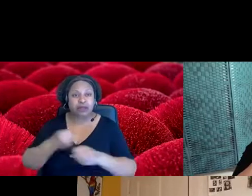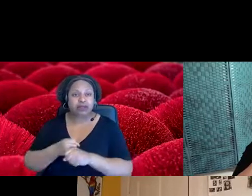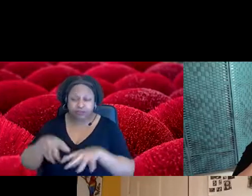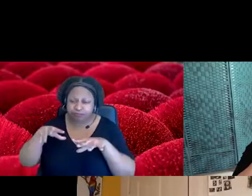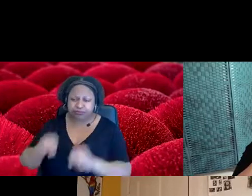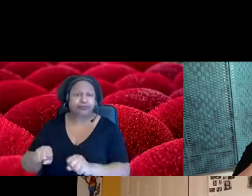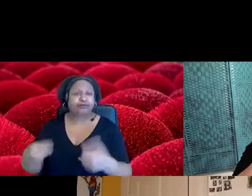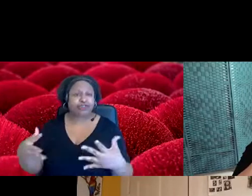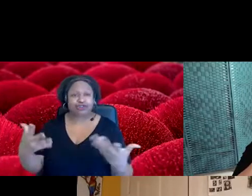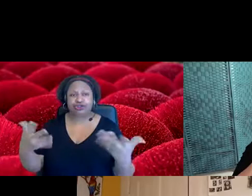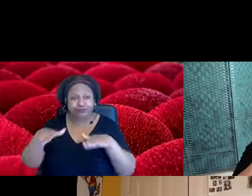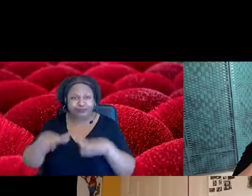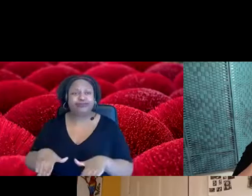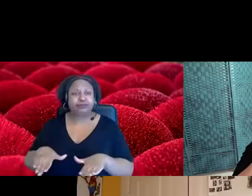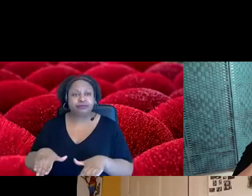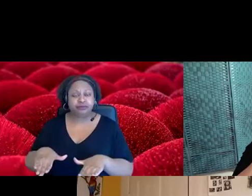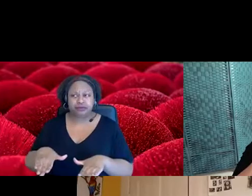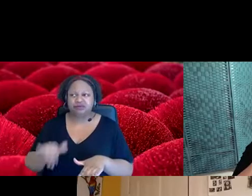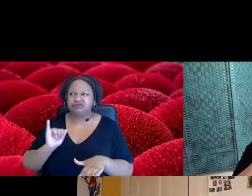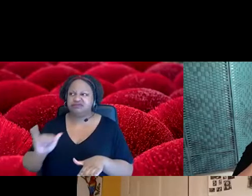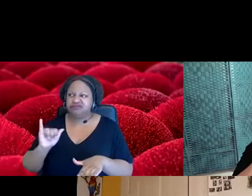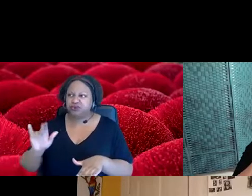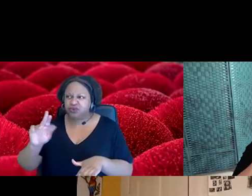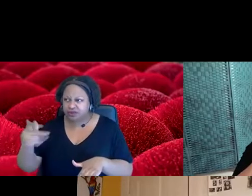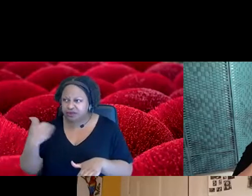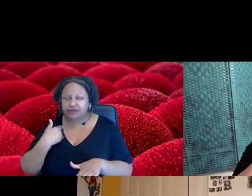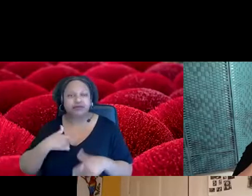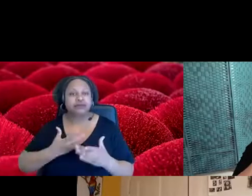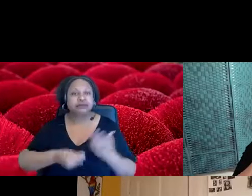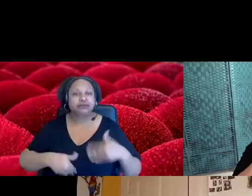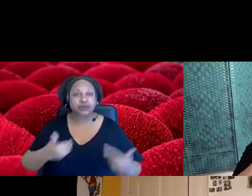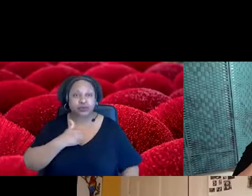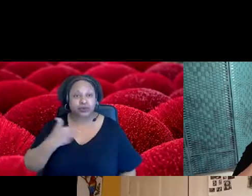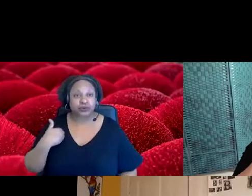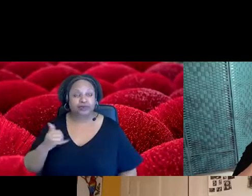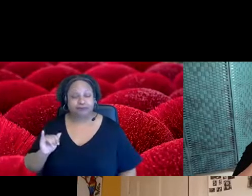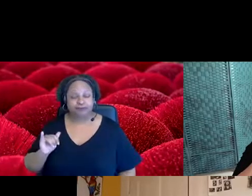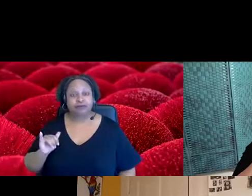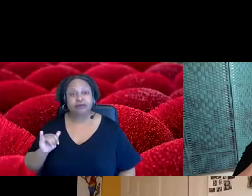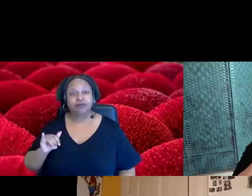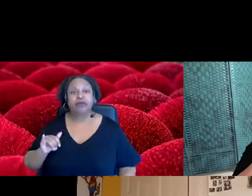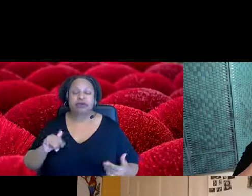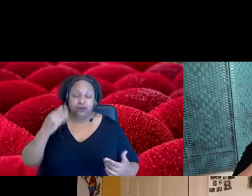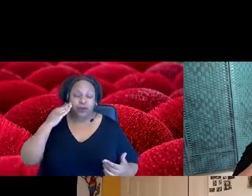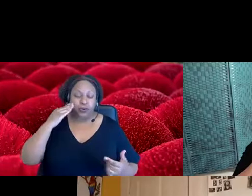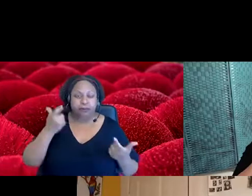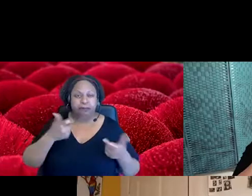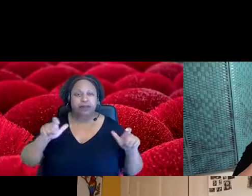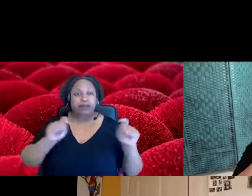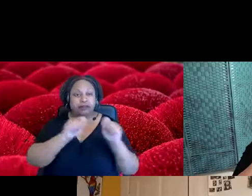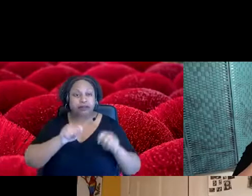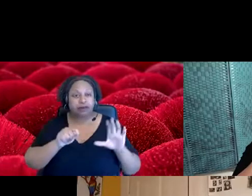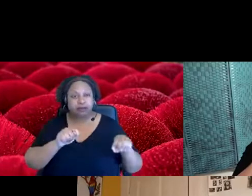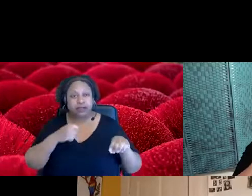you know, this is the kind of thing that I think we're really missing here in Toronto. the established companies have their homes and